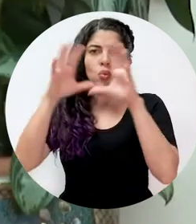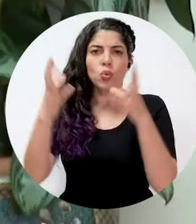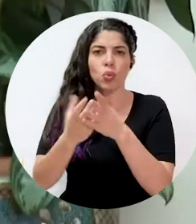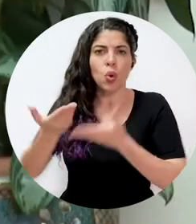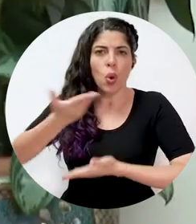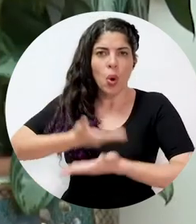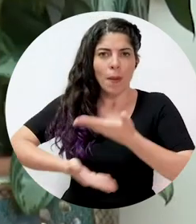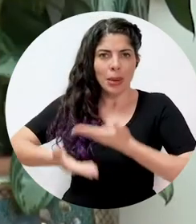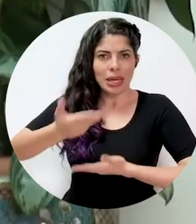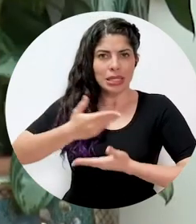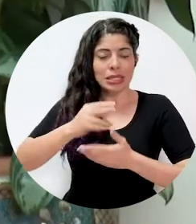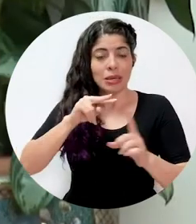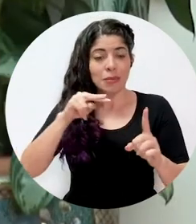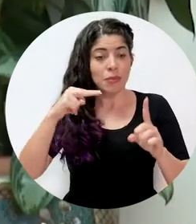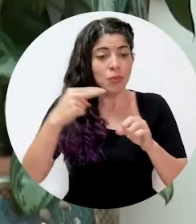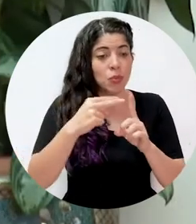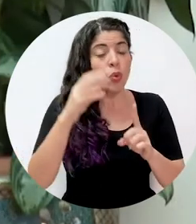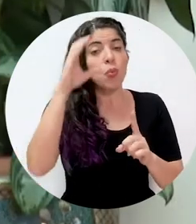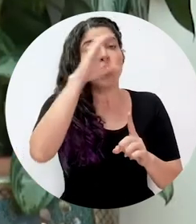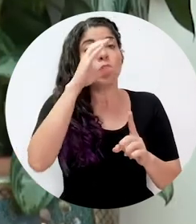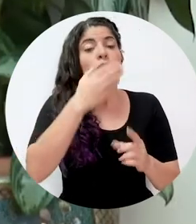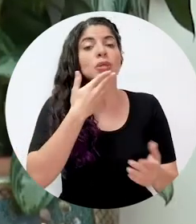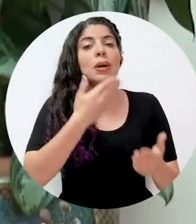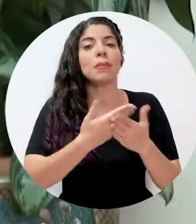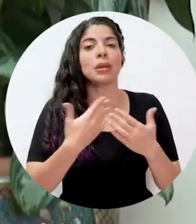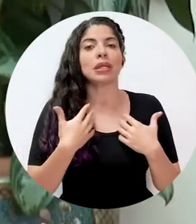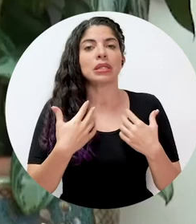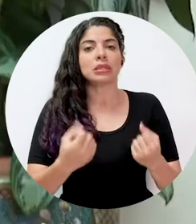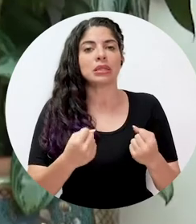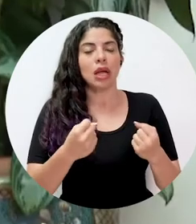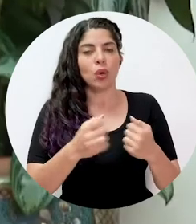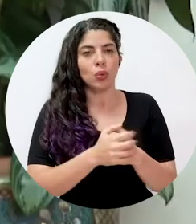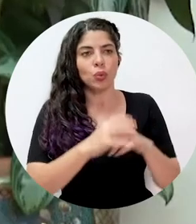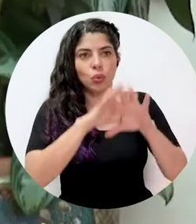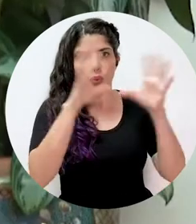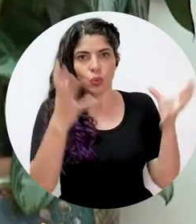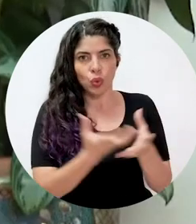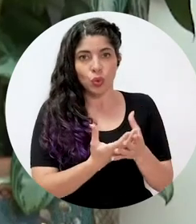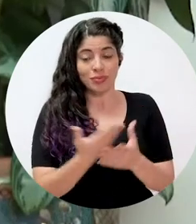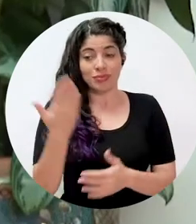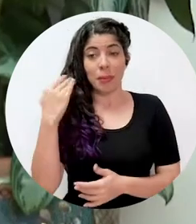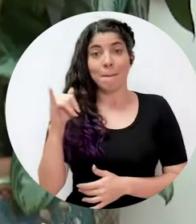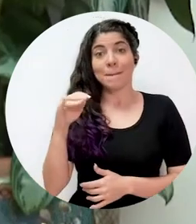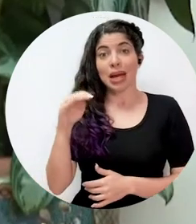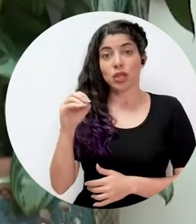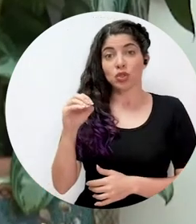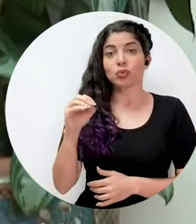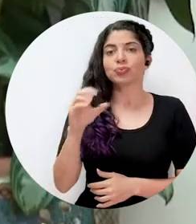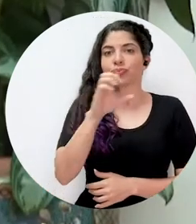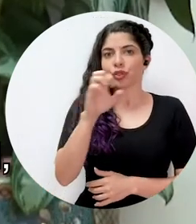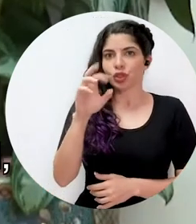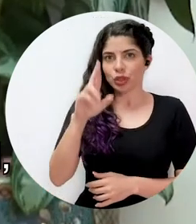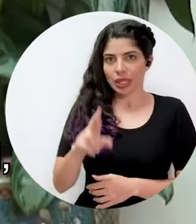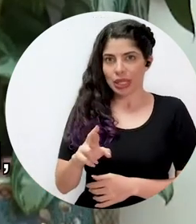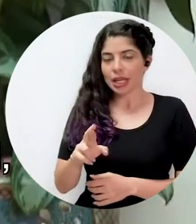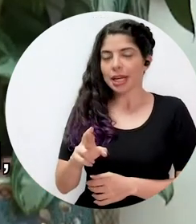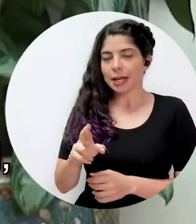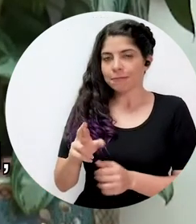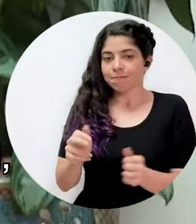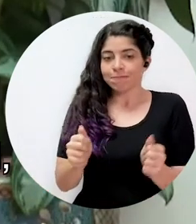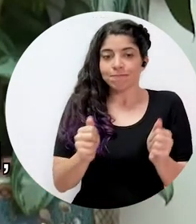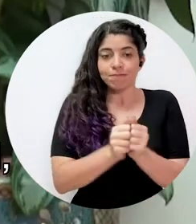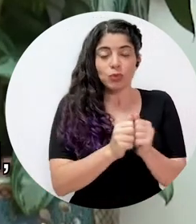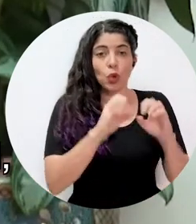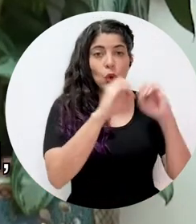shift towards global public goods. Back in May, Costa Rica, together with